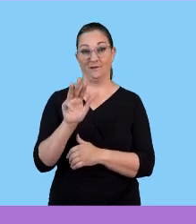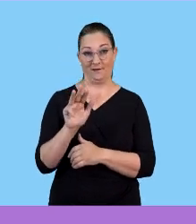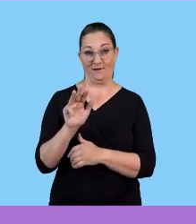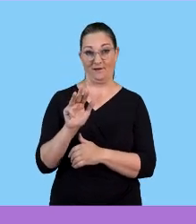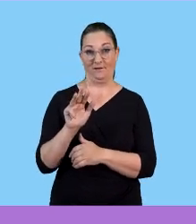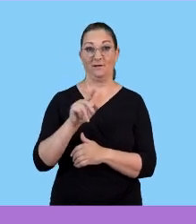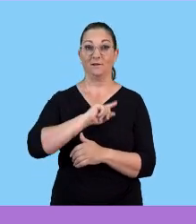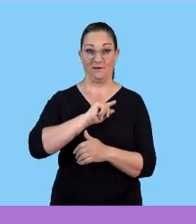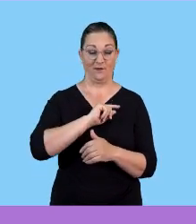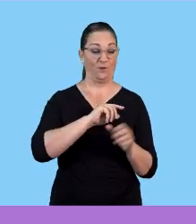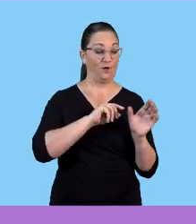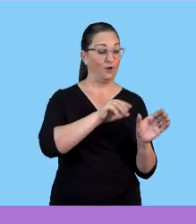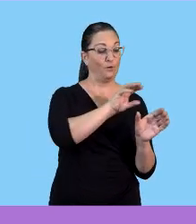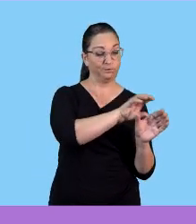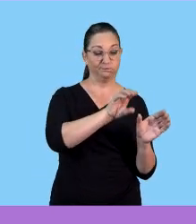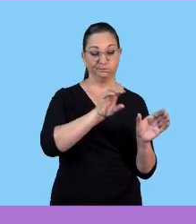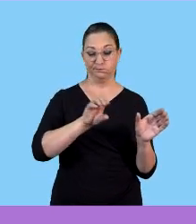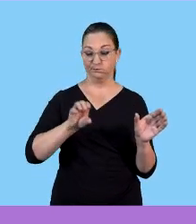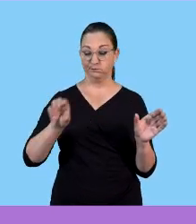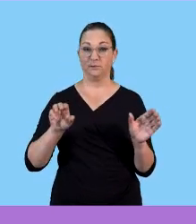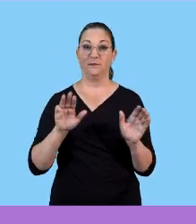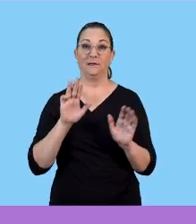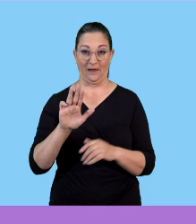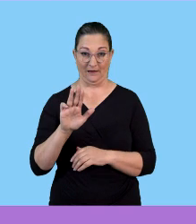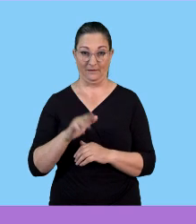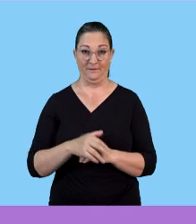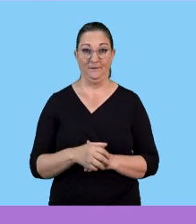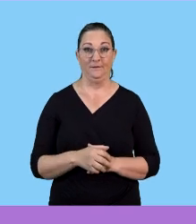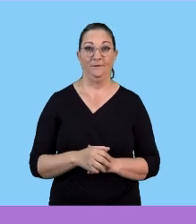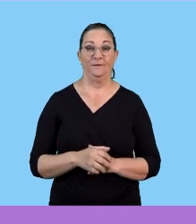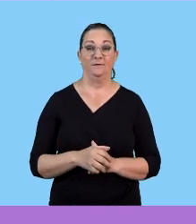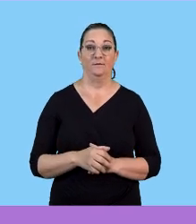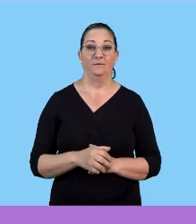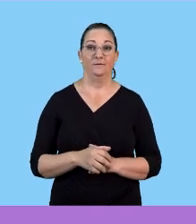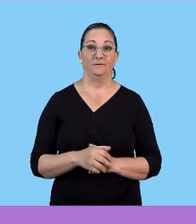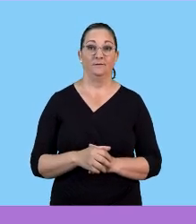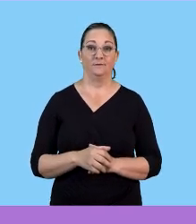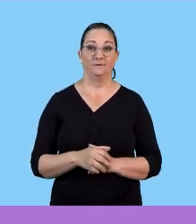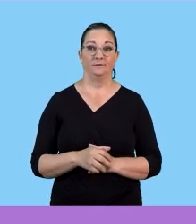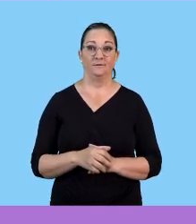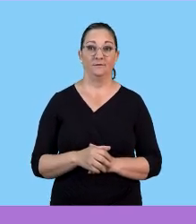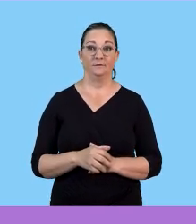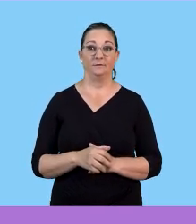9 squares of grass. So let me just call them squares.